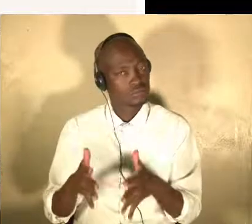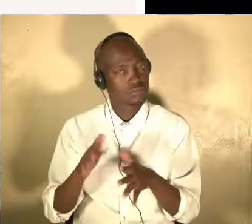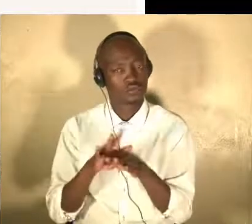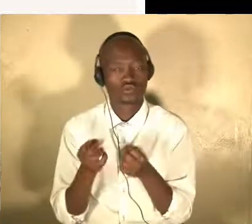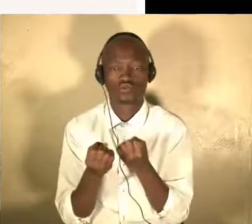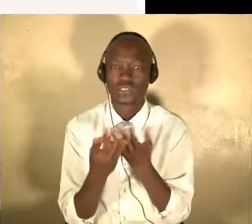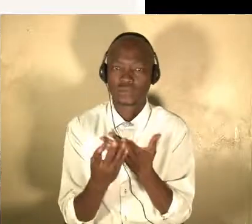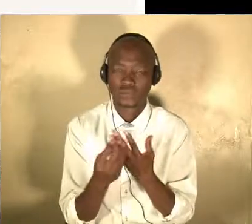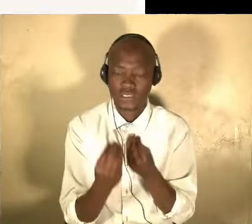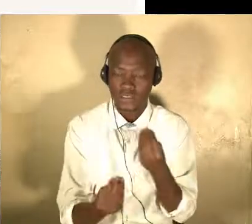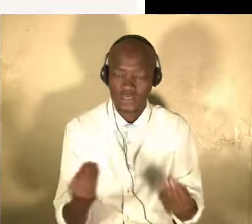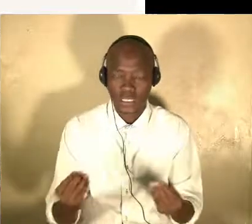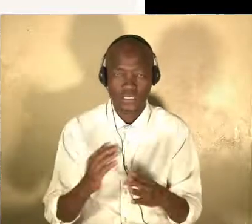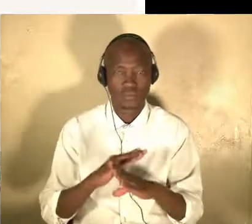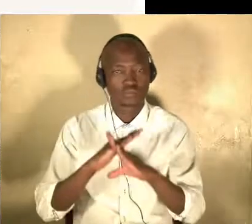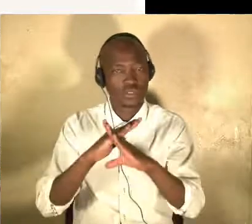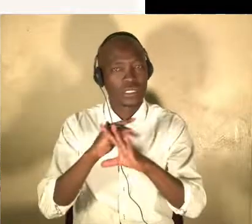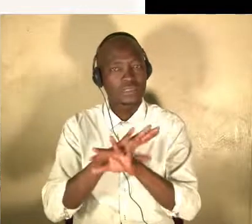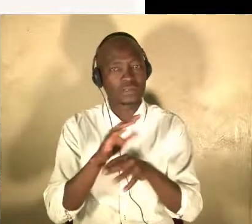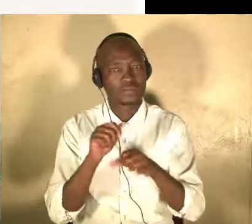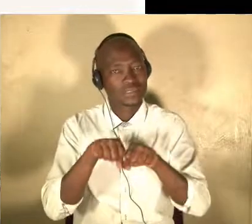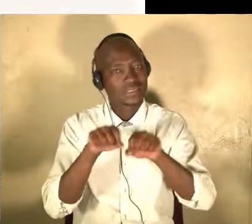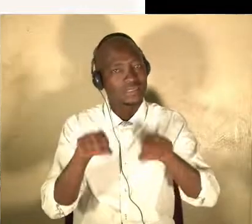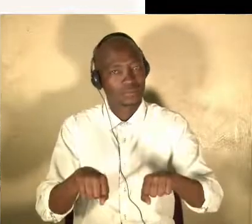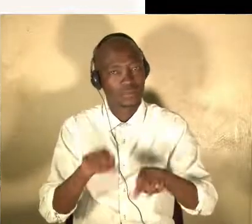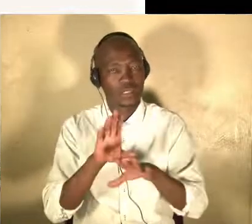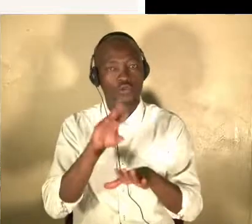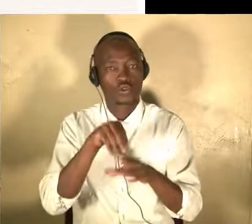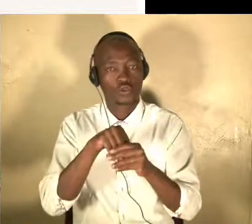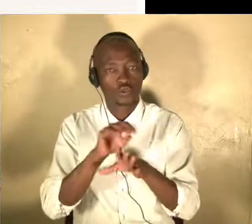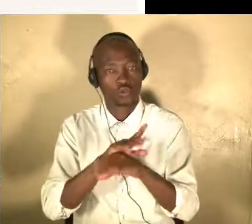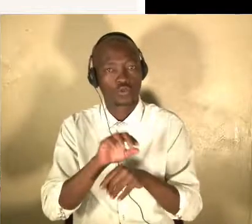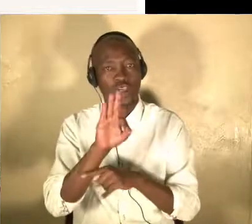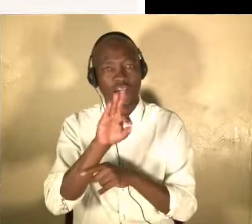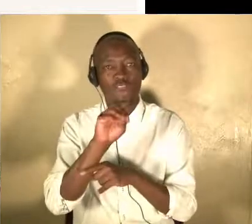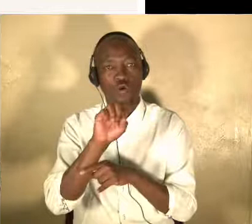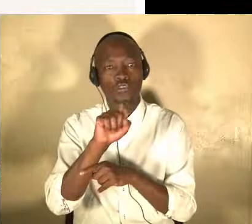provide child protection system that would include foster care services,